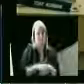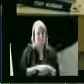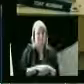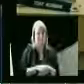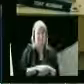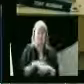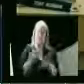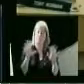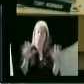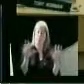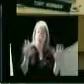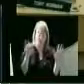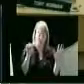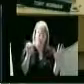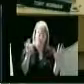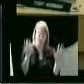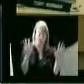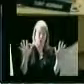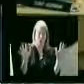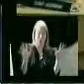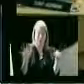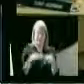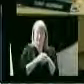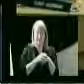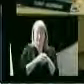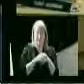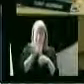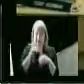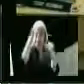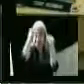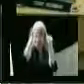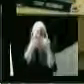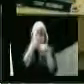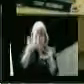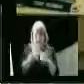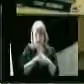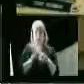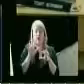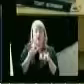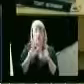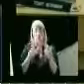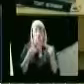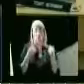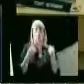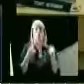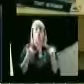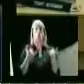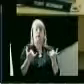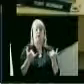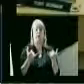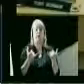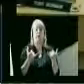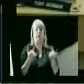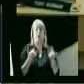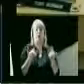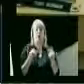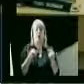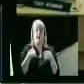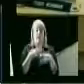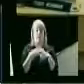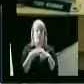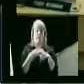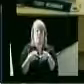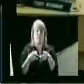So just that as a prelude. And then what I want to do is just try to give a brief